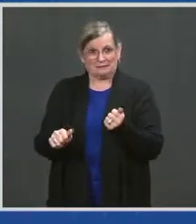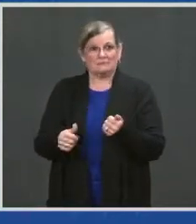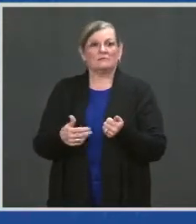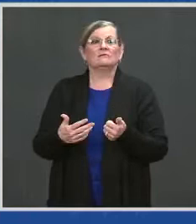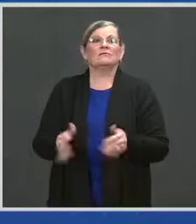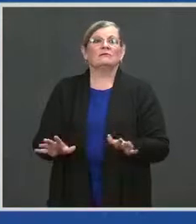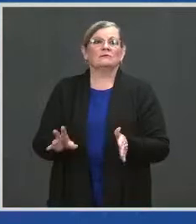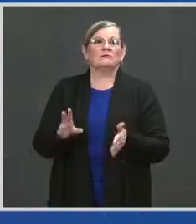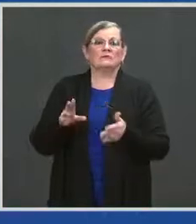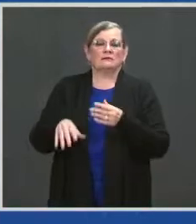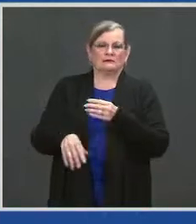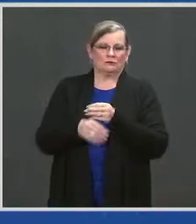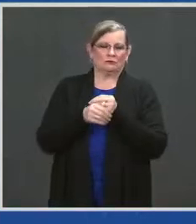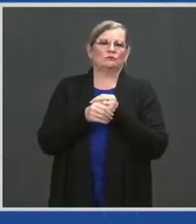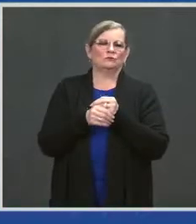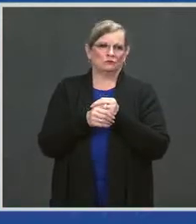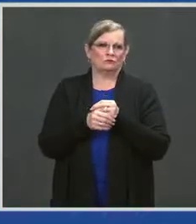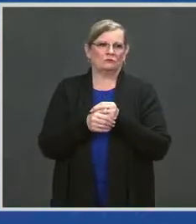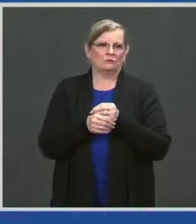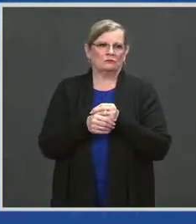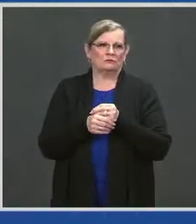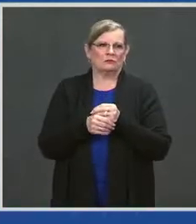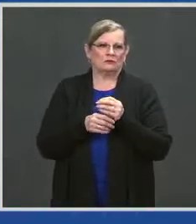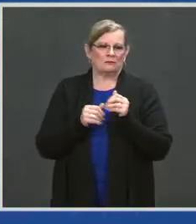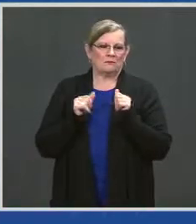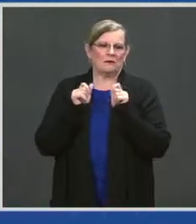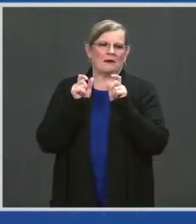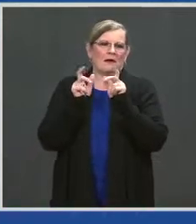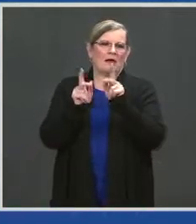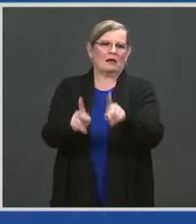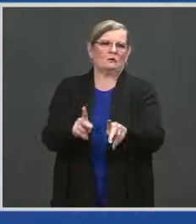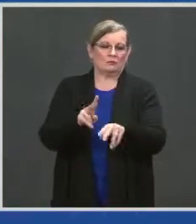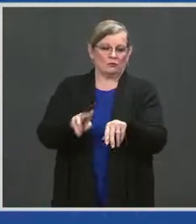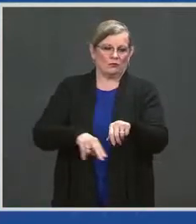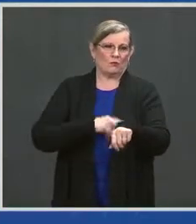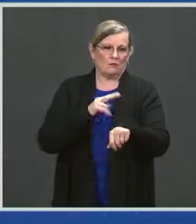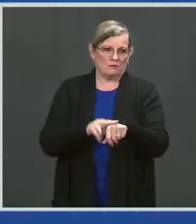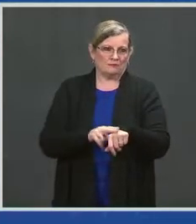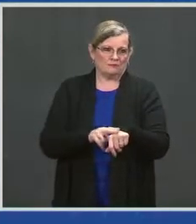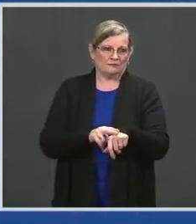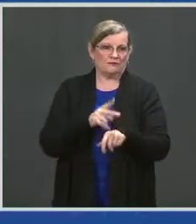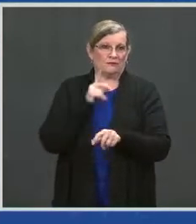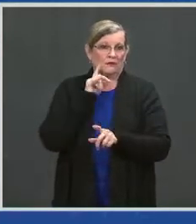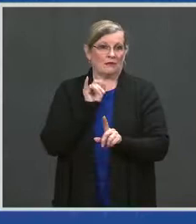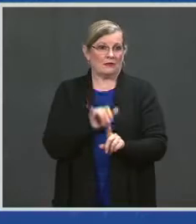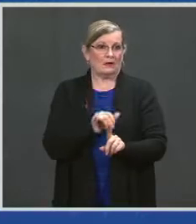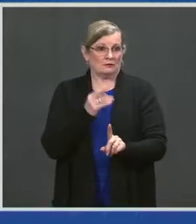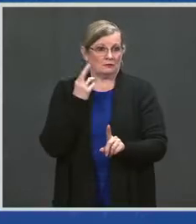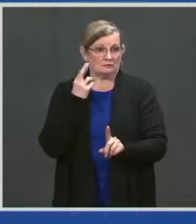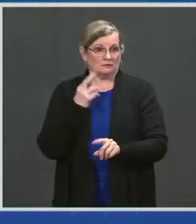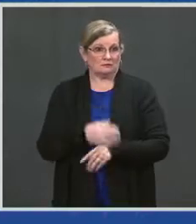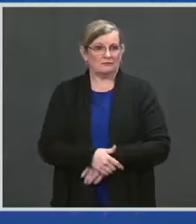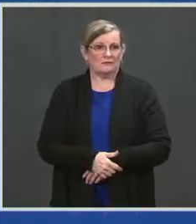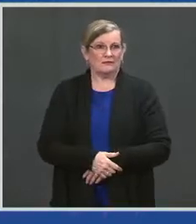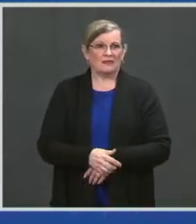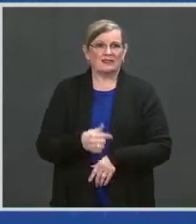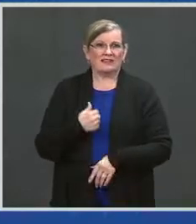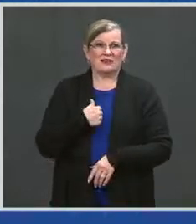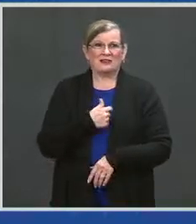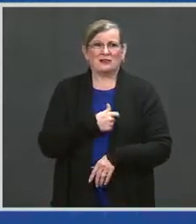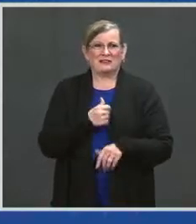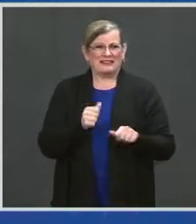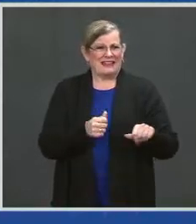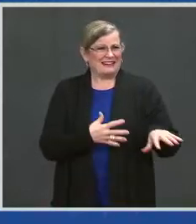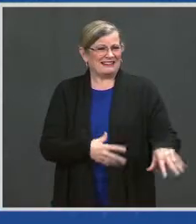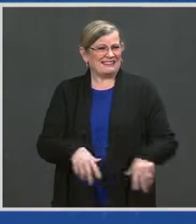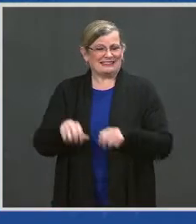news. Today's report shows that the country can what it can do when we act together to fight a virus, to give working